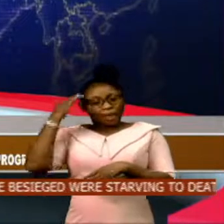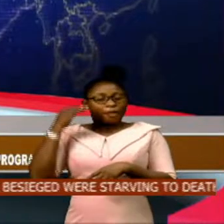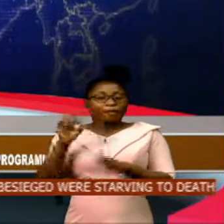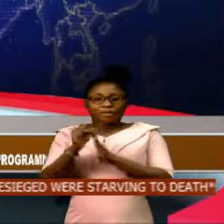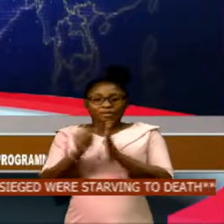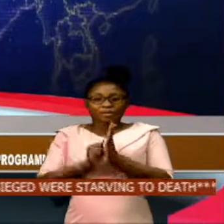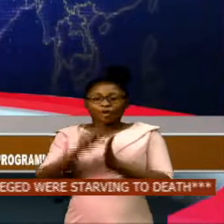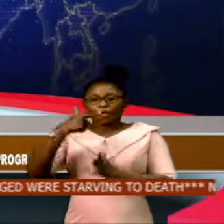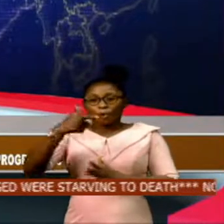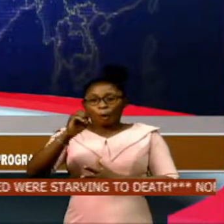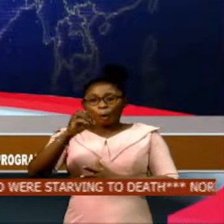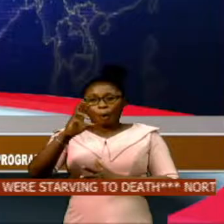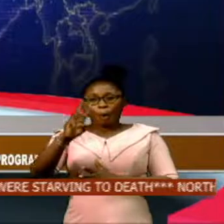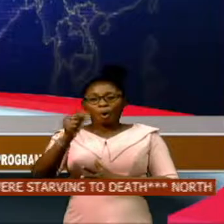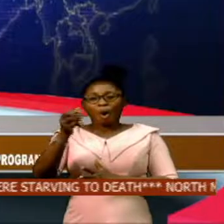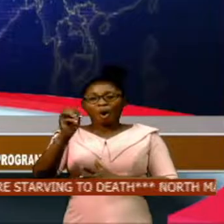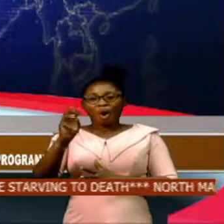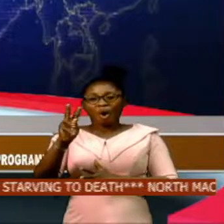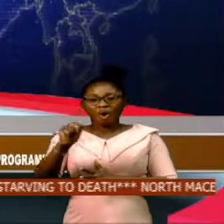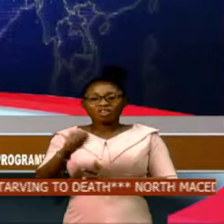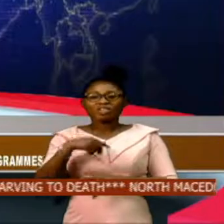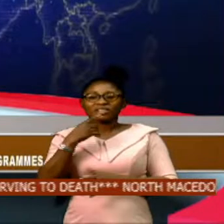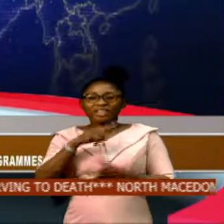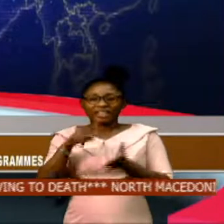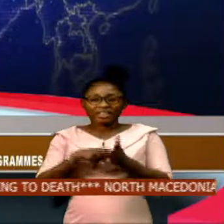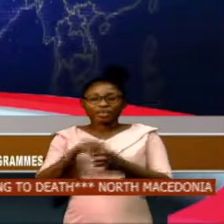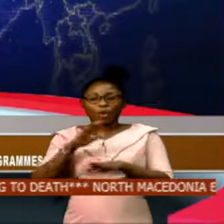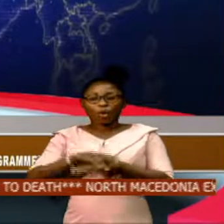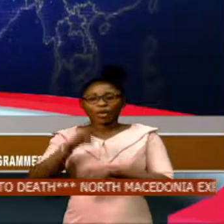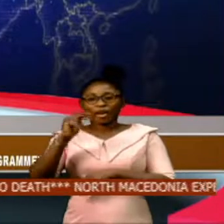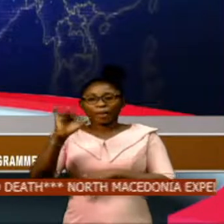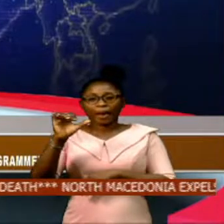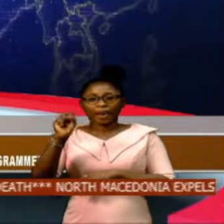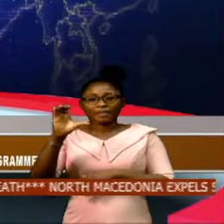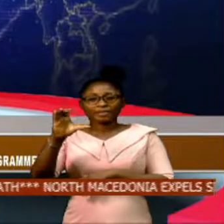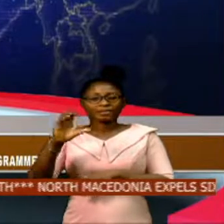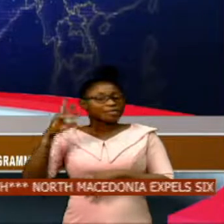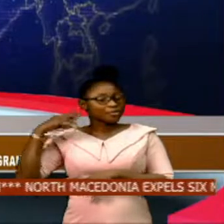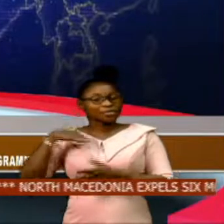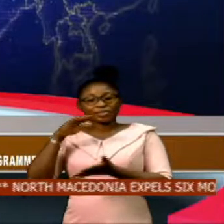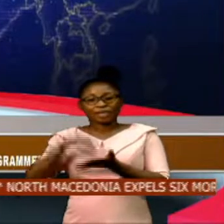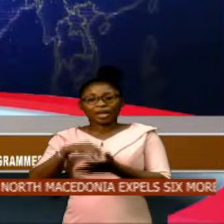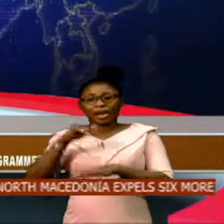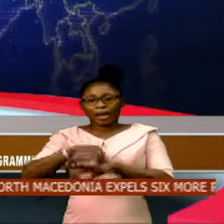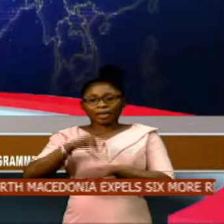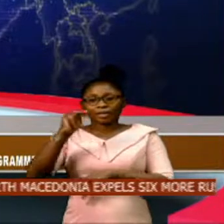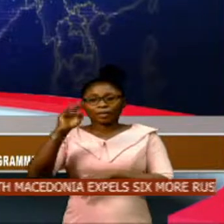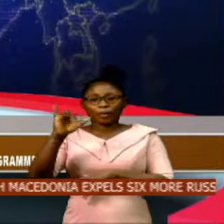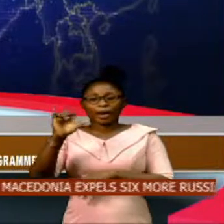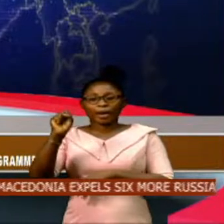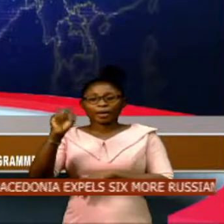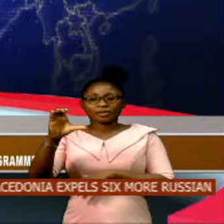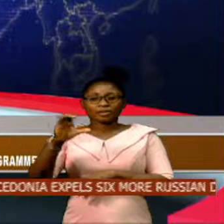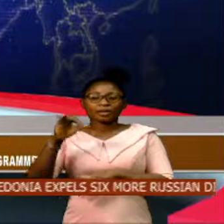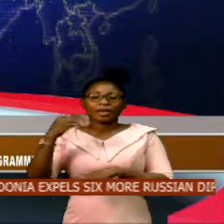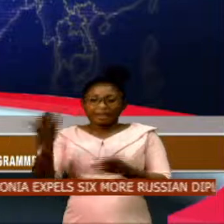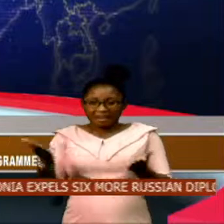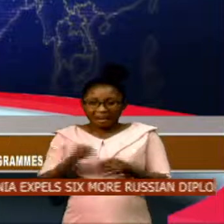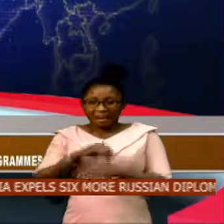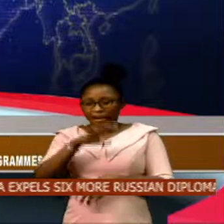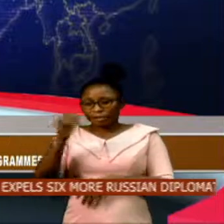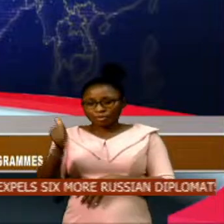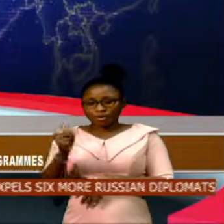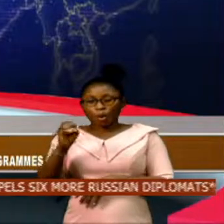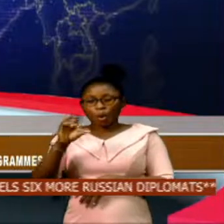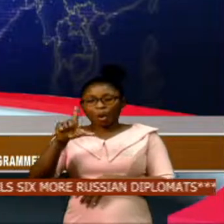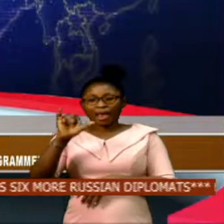this at the inauguration of the NYSC television and radio stations at the NYSC headquarters here in Abuja.